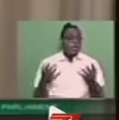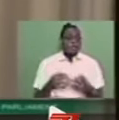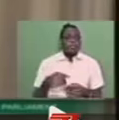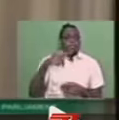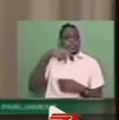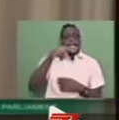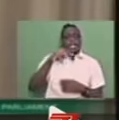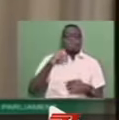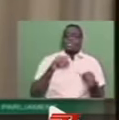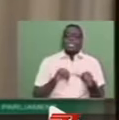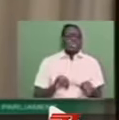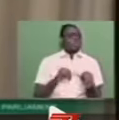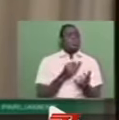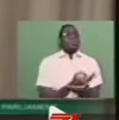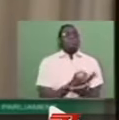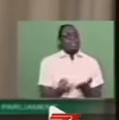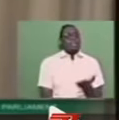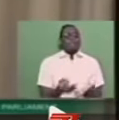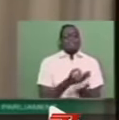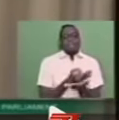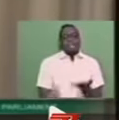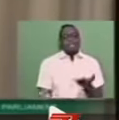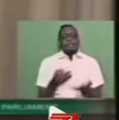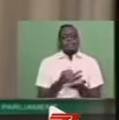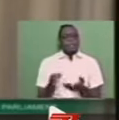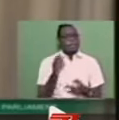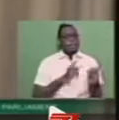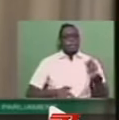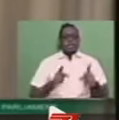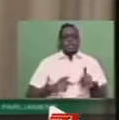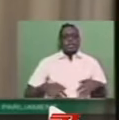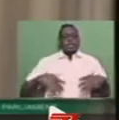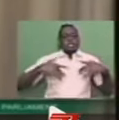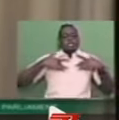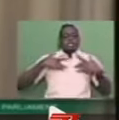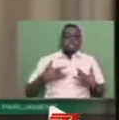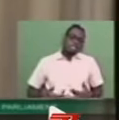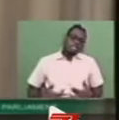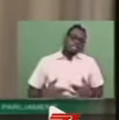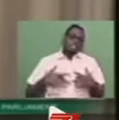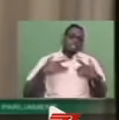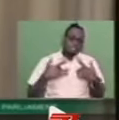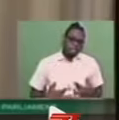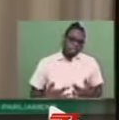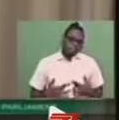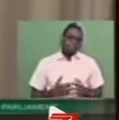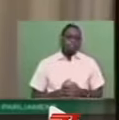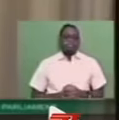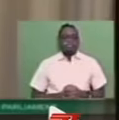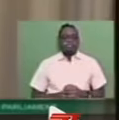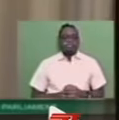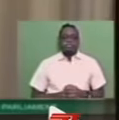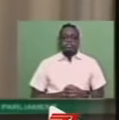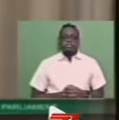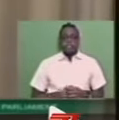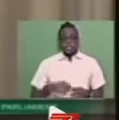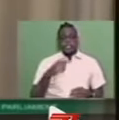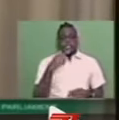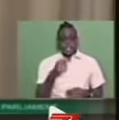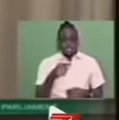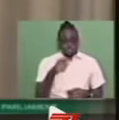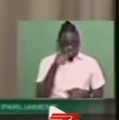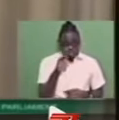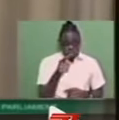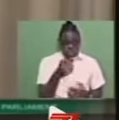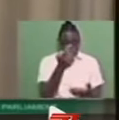and Tobago. The Minister of Finance named his budget resetting the economy, but it should be called what it is, business